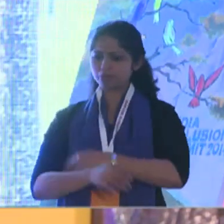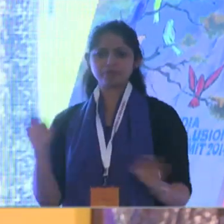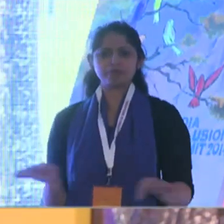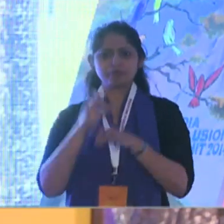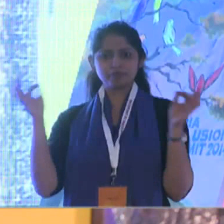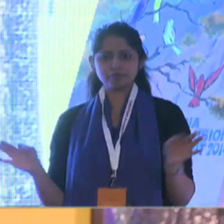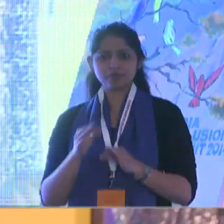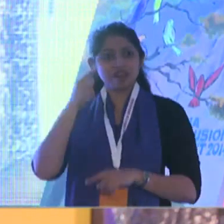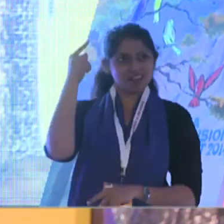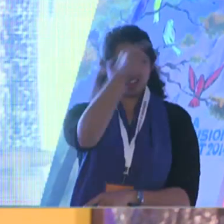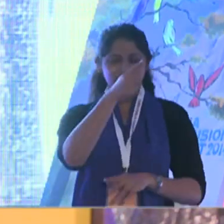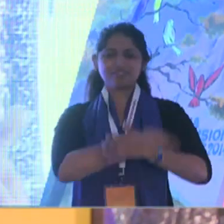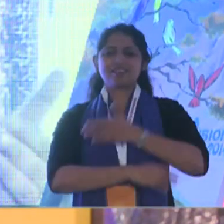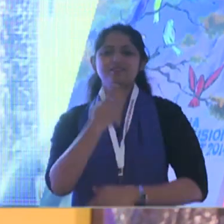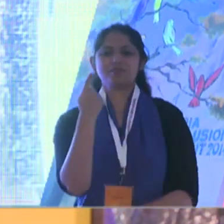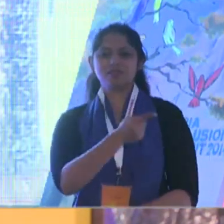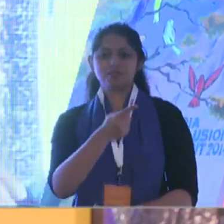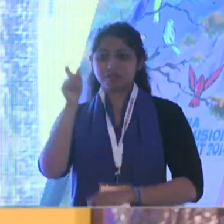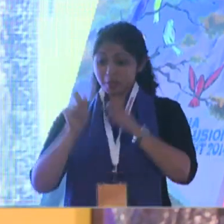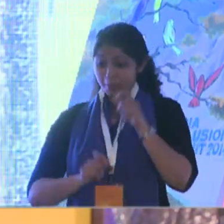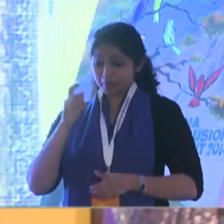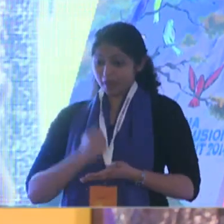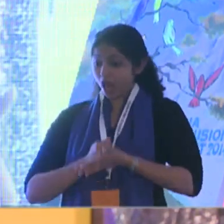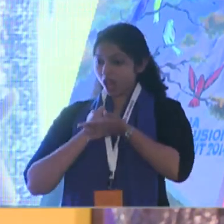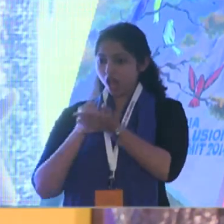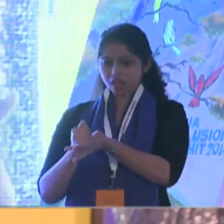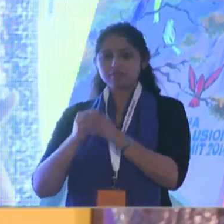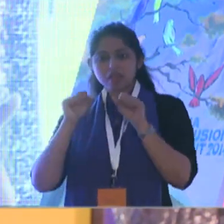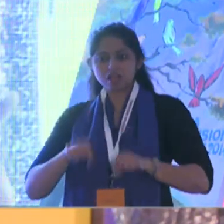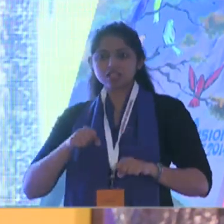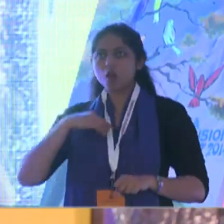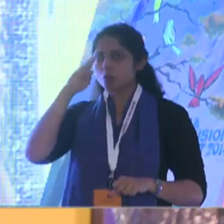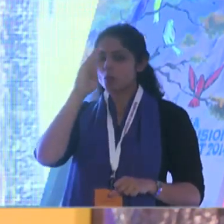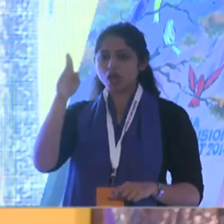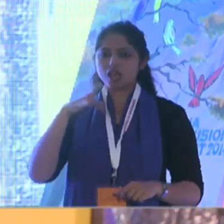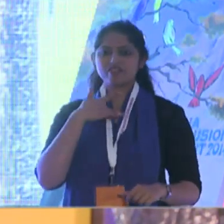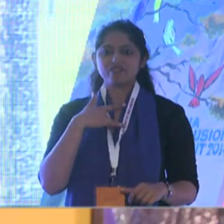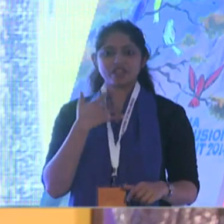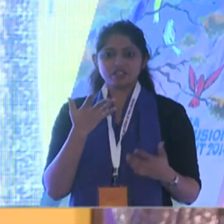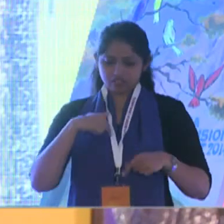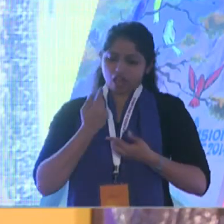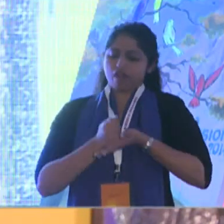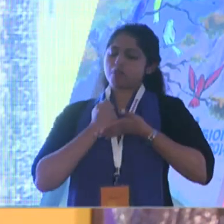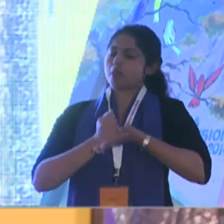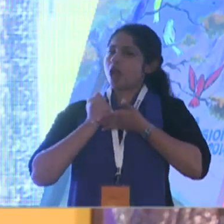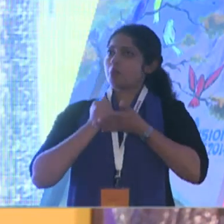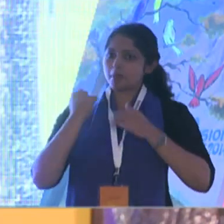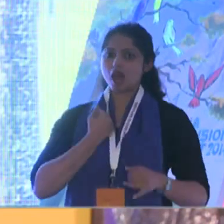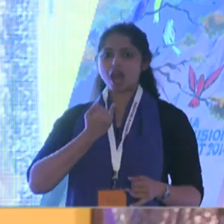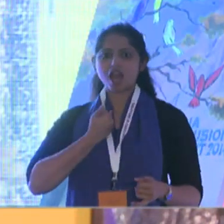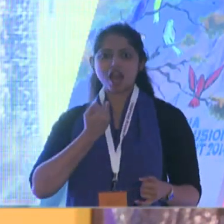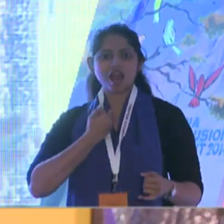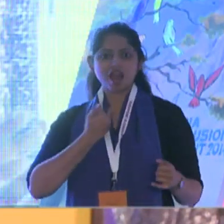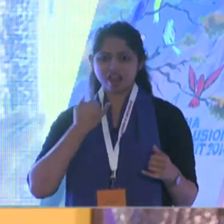those who can help others but don't help, but only help themselves. In my view,